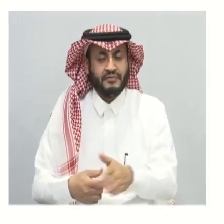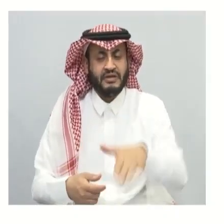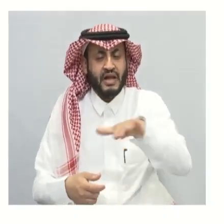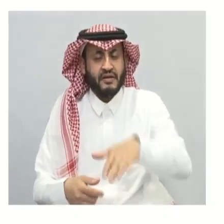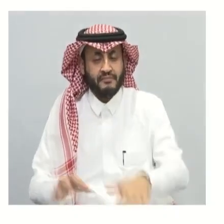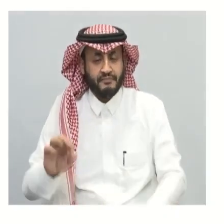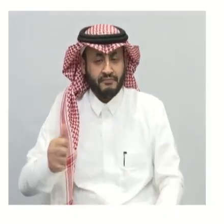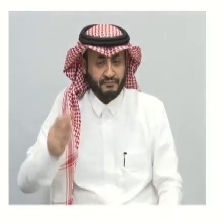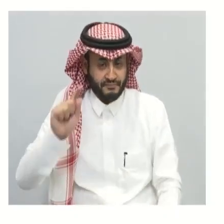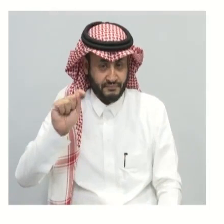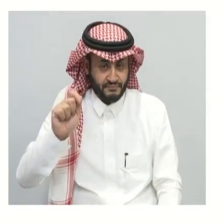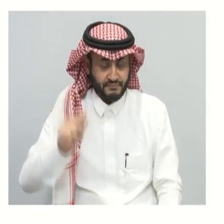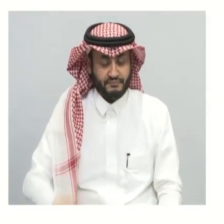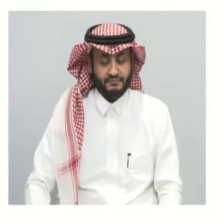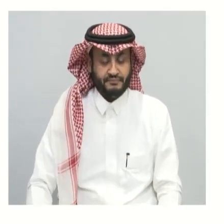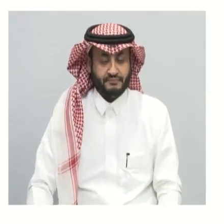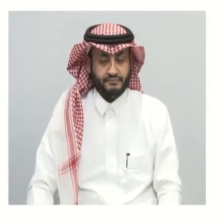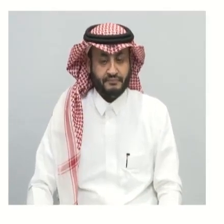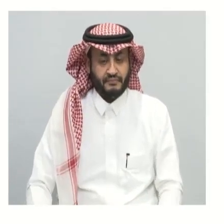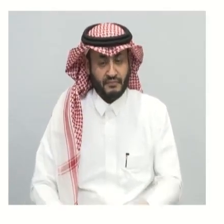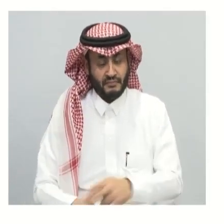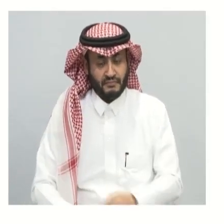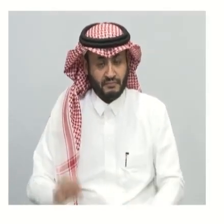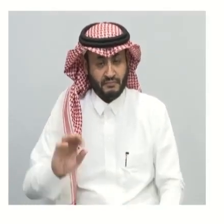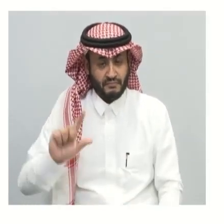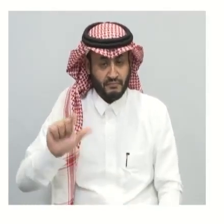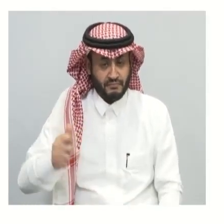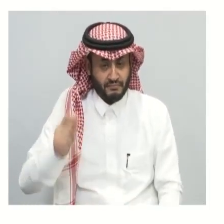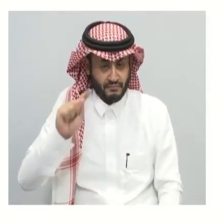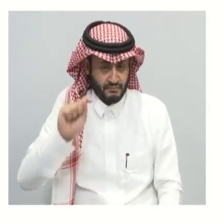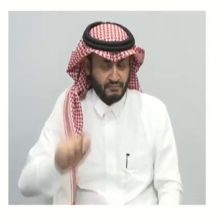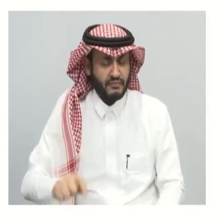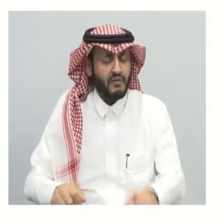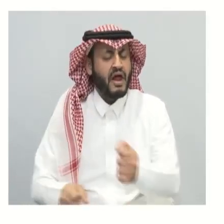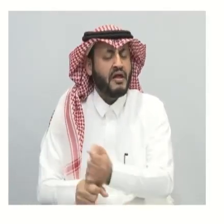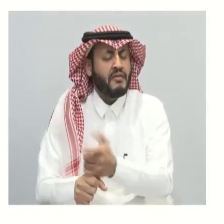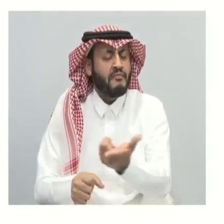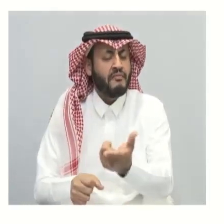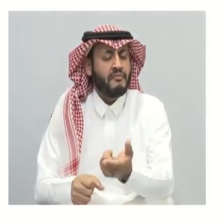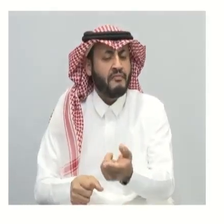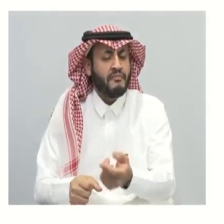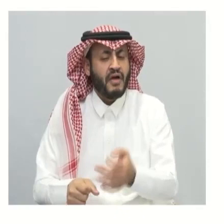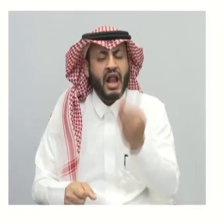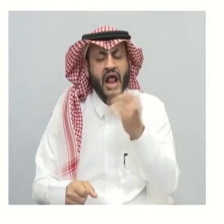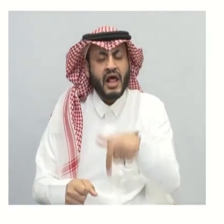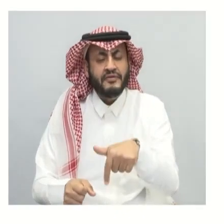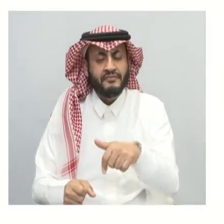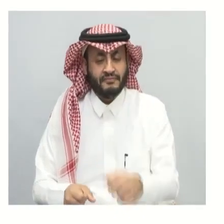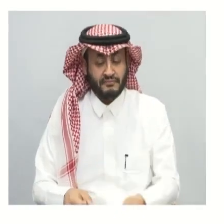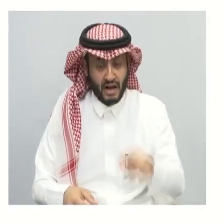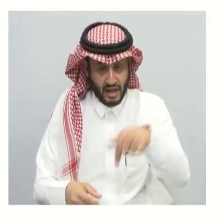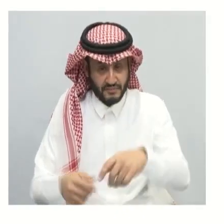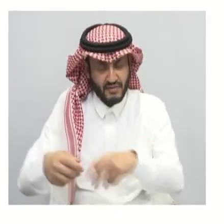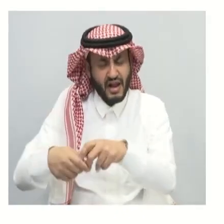tire is flat. The car has a flat tire. What do we need to do with it? The tire needs to